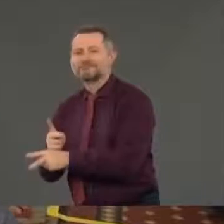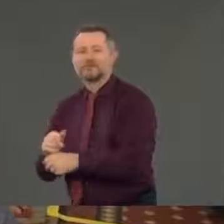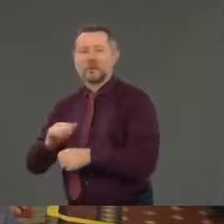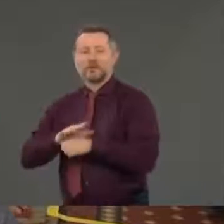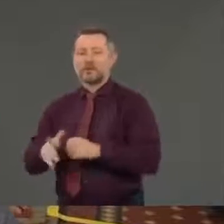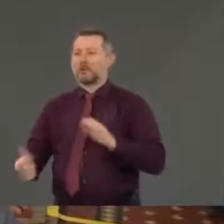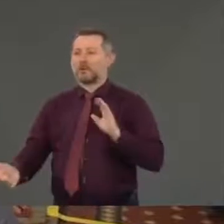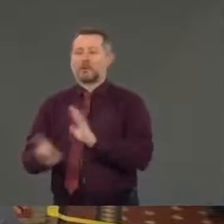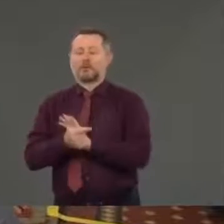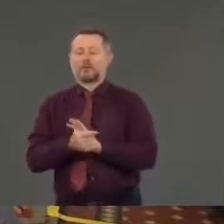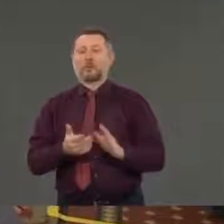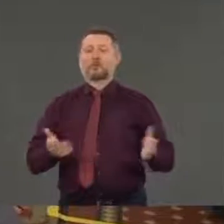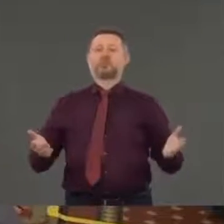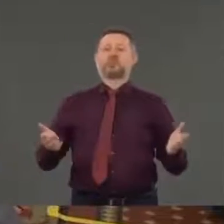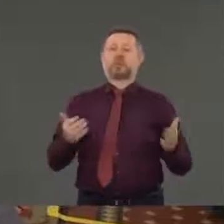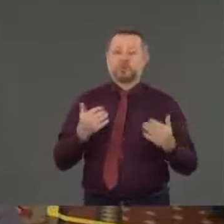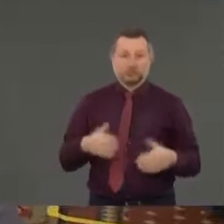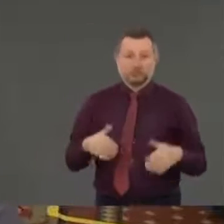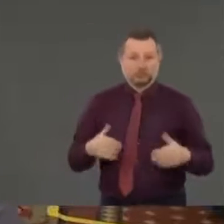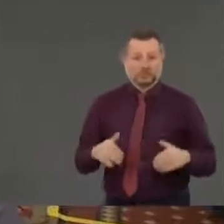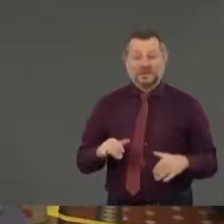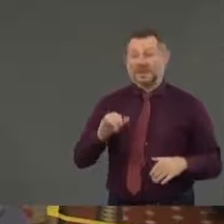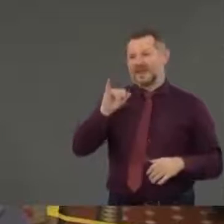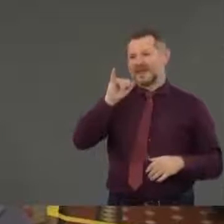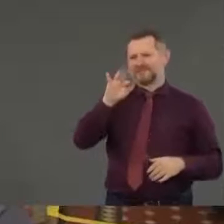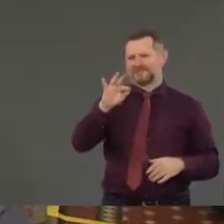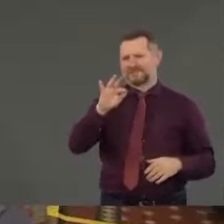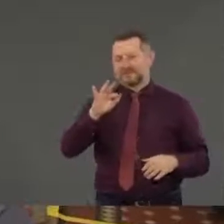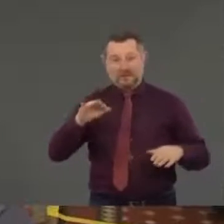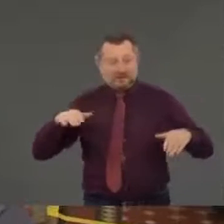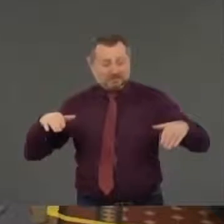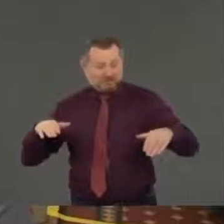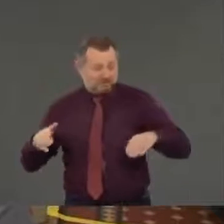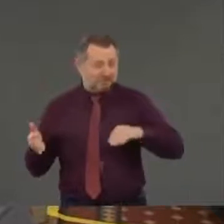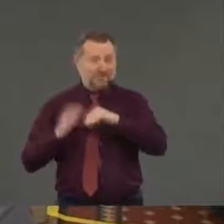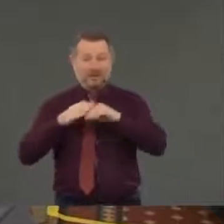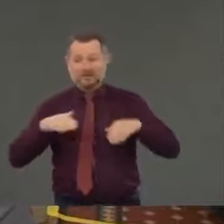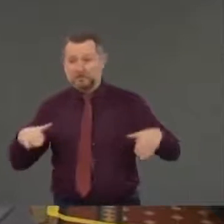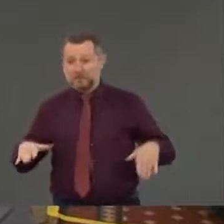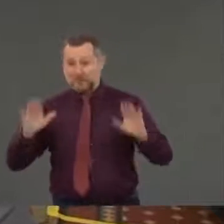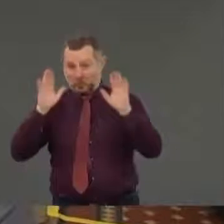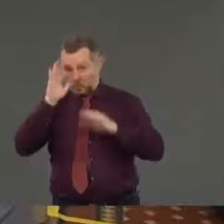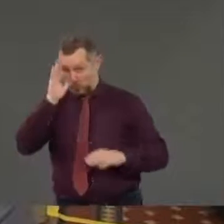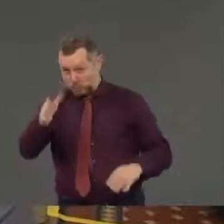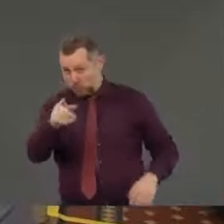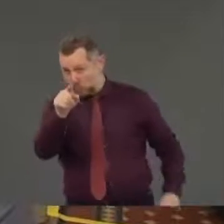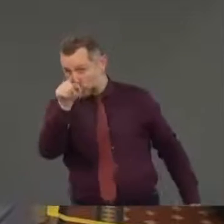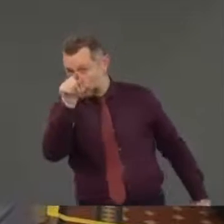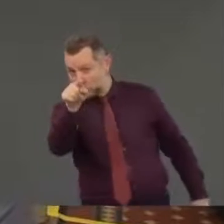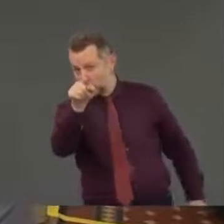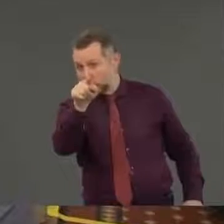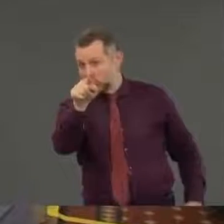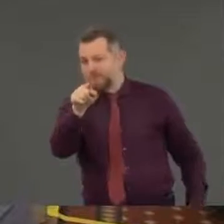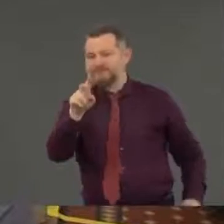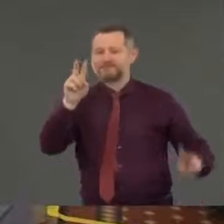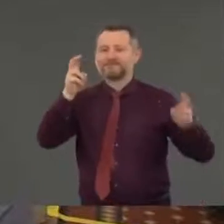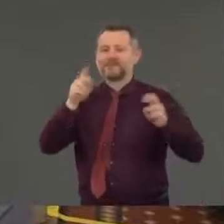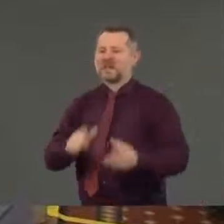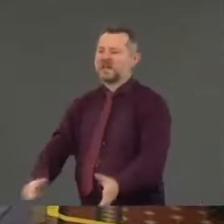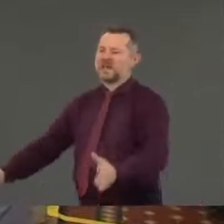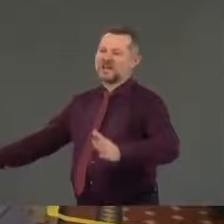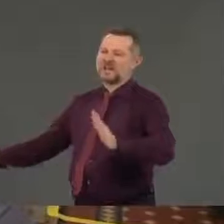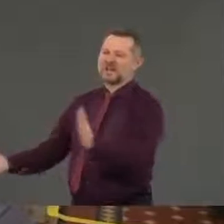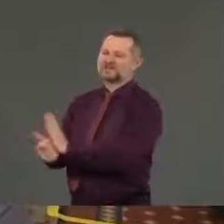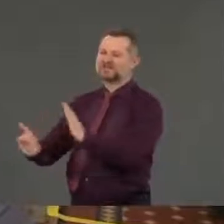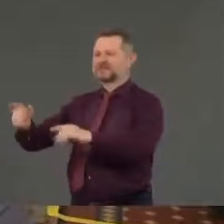say there's a spike somewhere, will you remove visitation again in the future? And are these